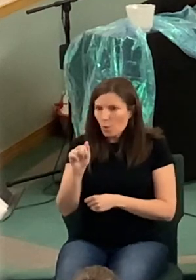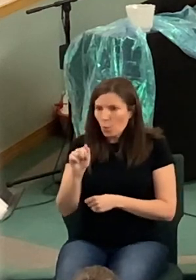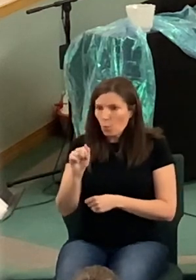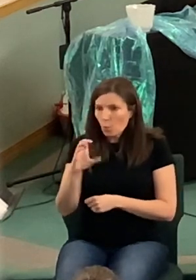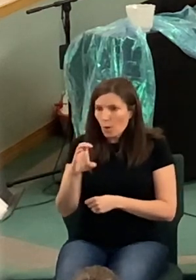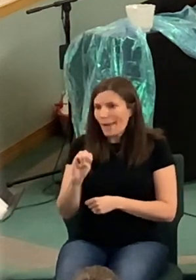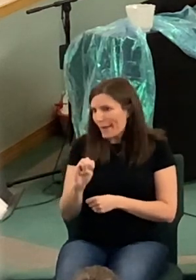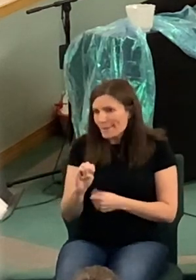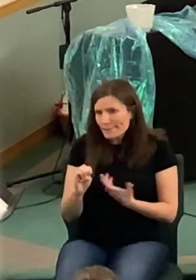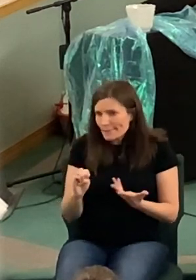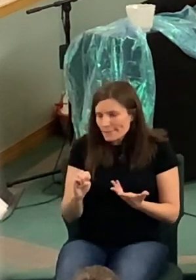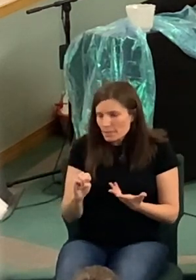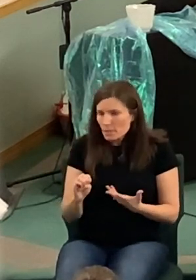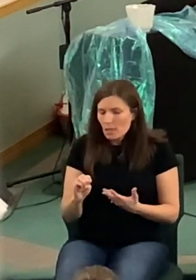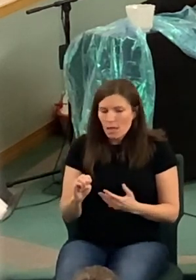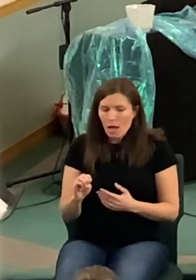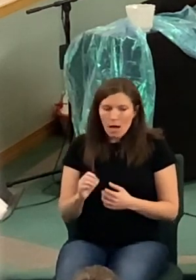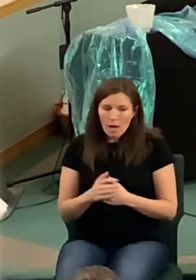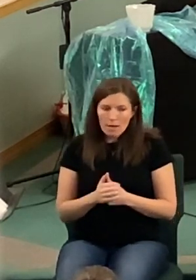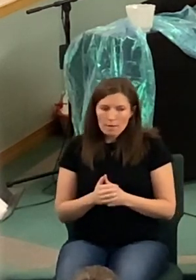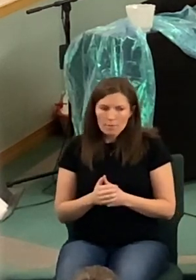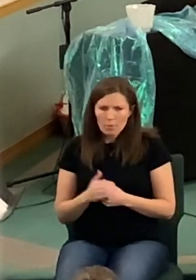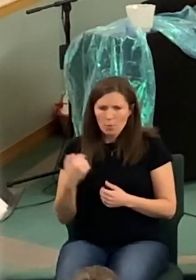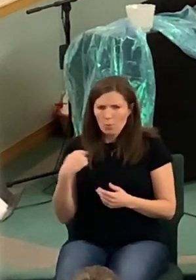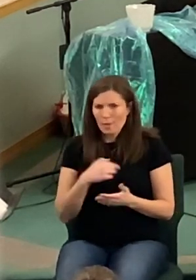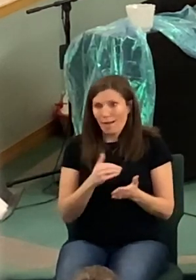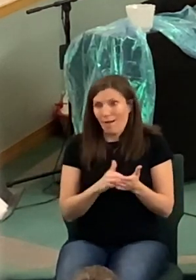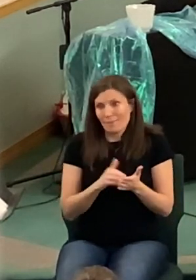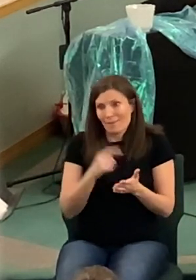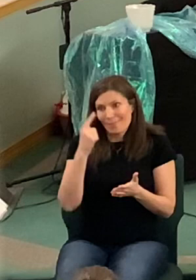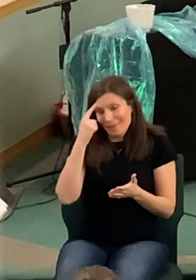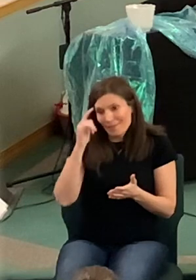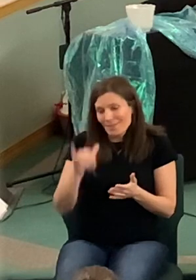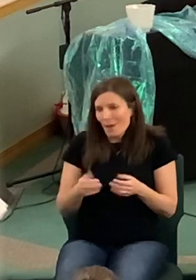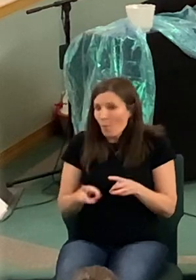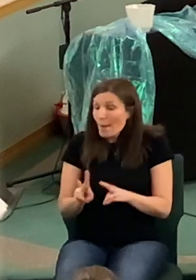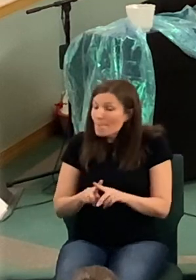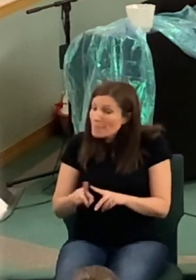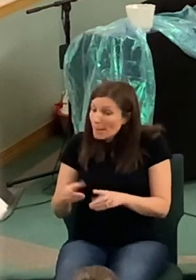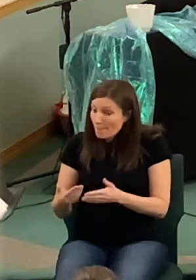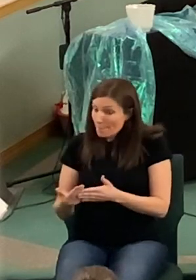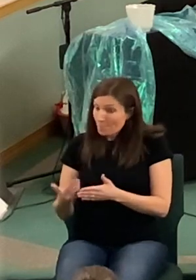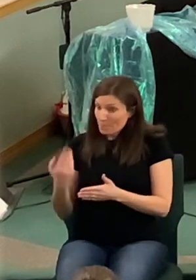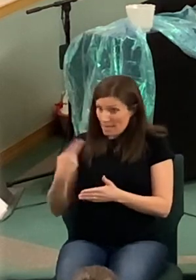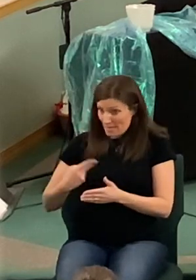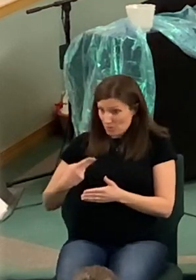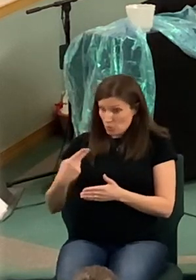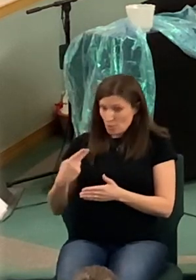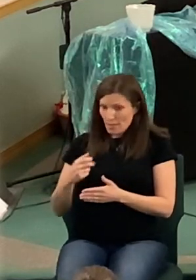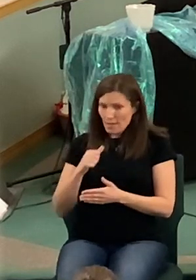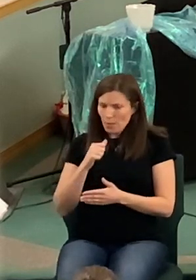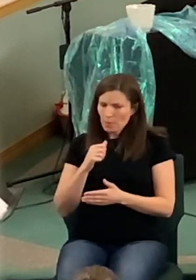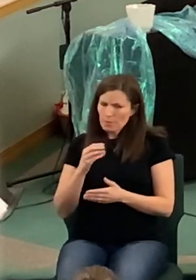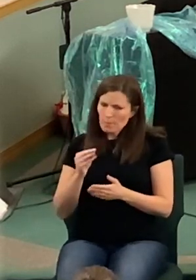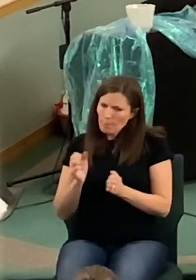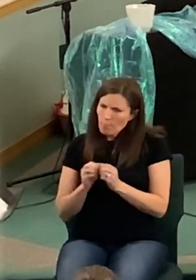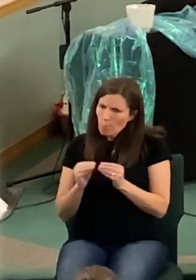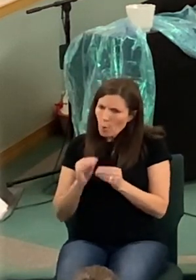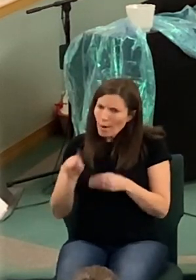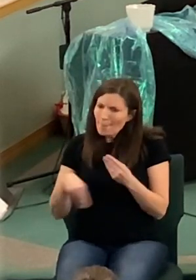Americans, we kind of equate slavery with racism, but back then it wasn't connected to race. It was more based on economic